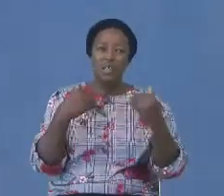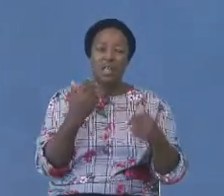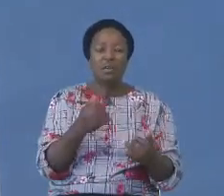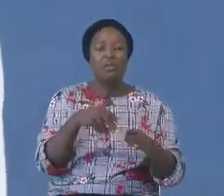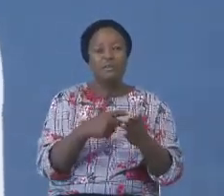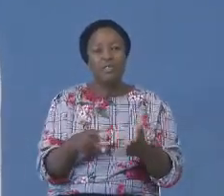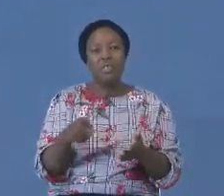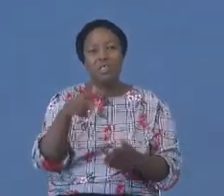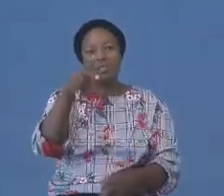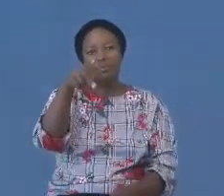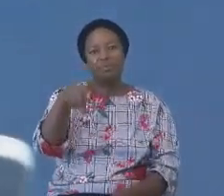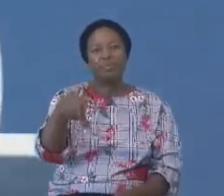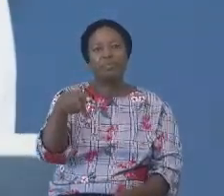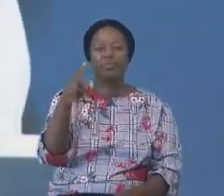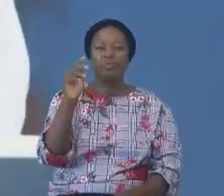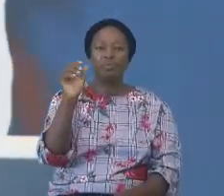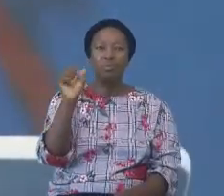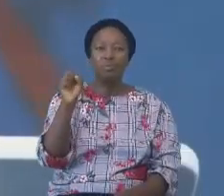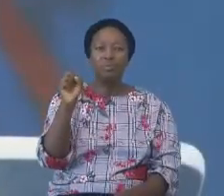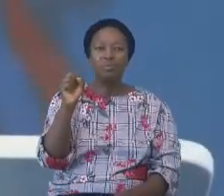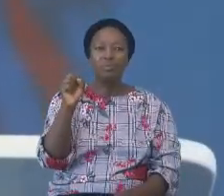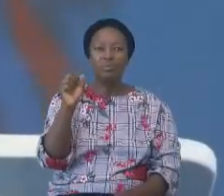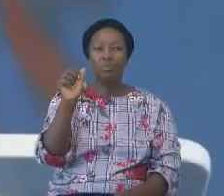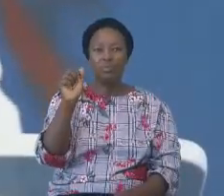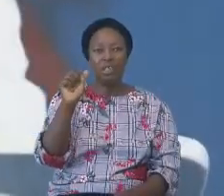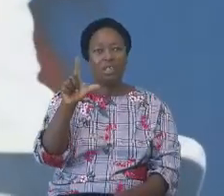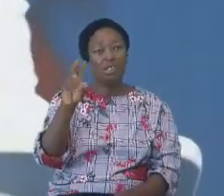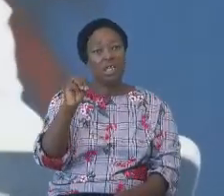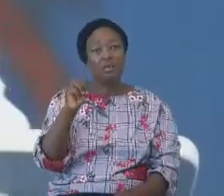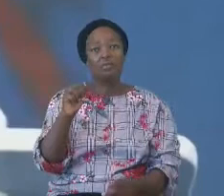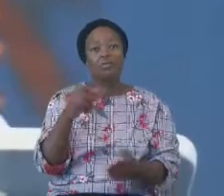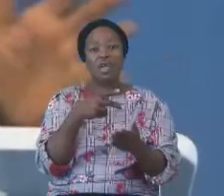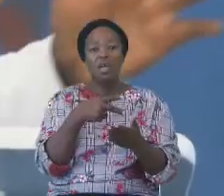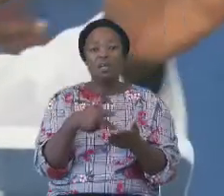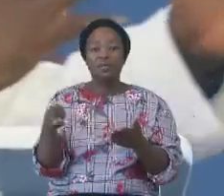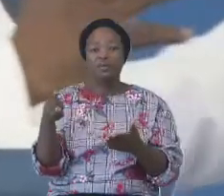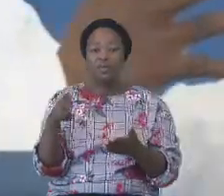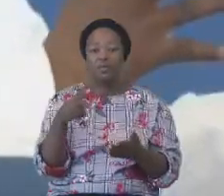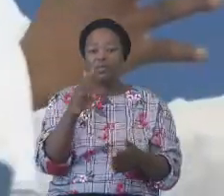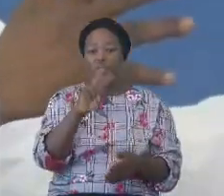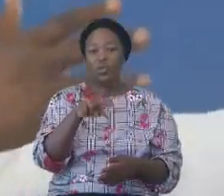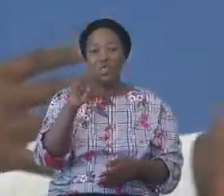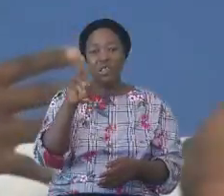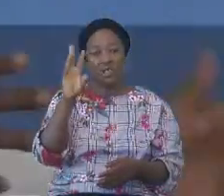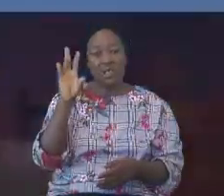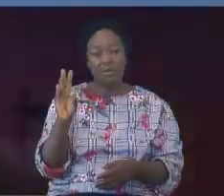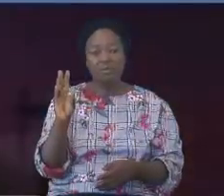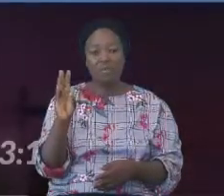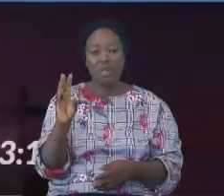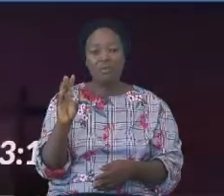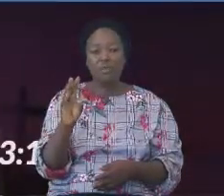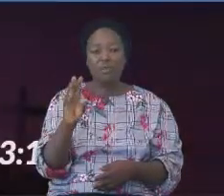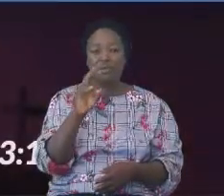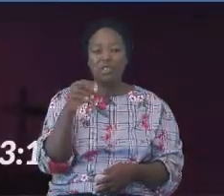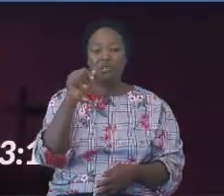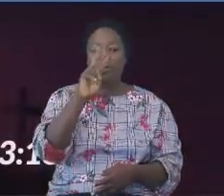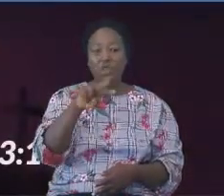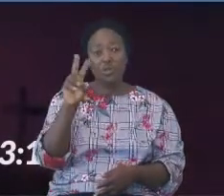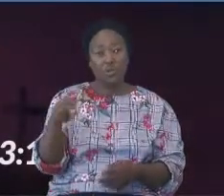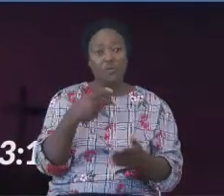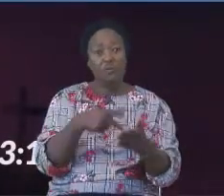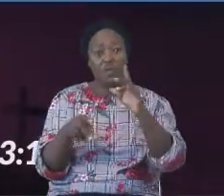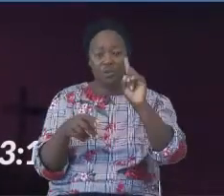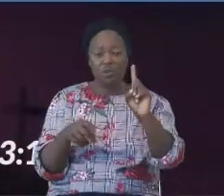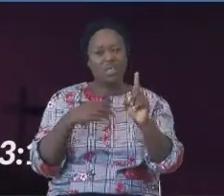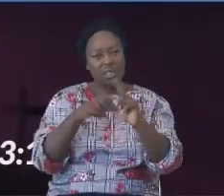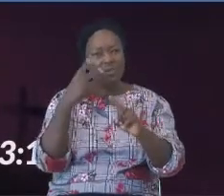Psalm 22, reading from verse 1, you will see that it had been prophesied that Christ